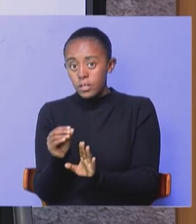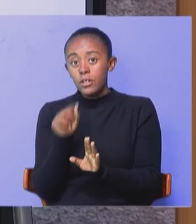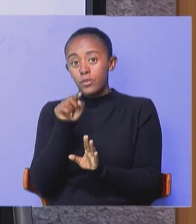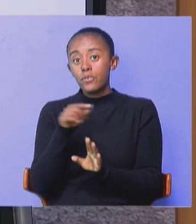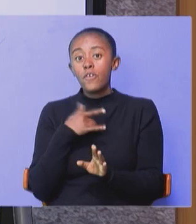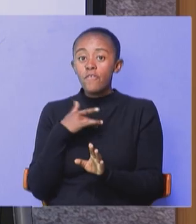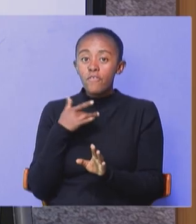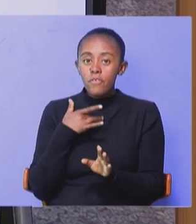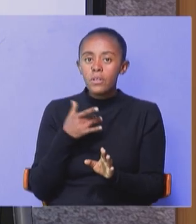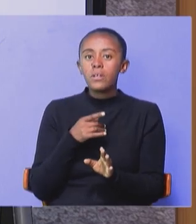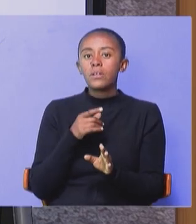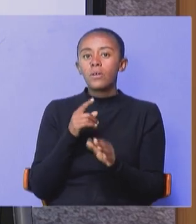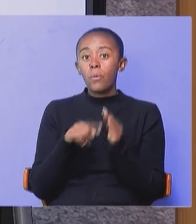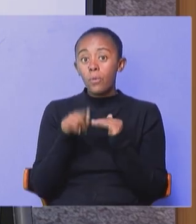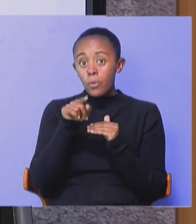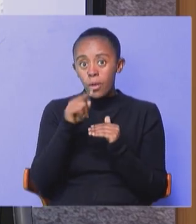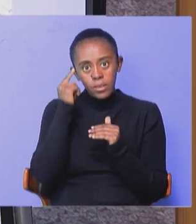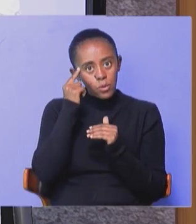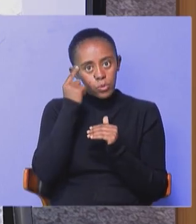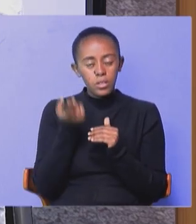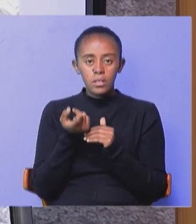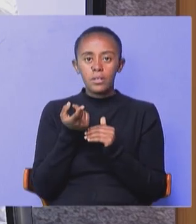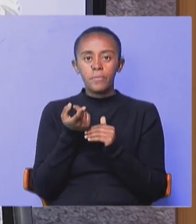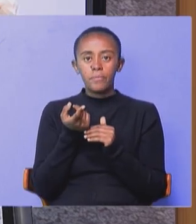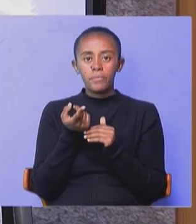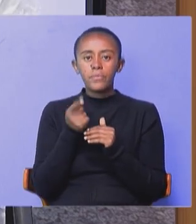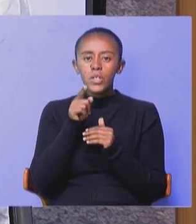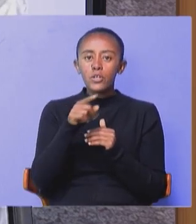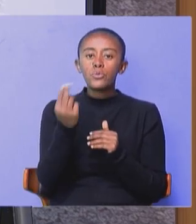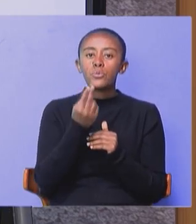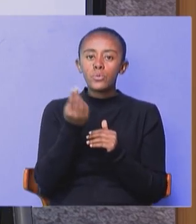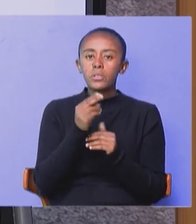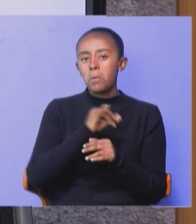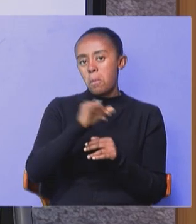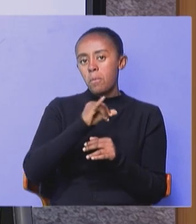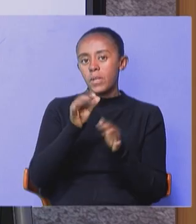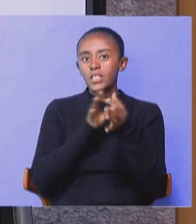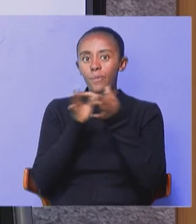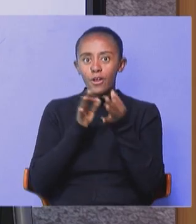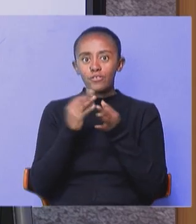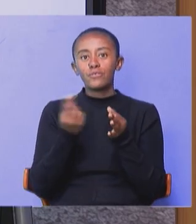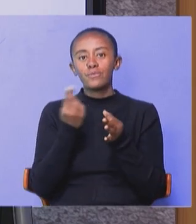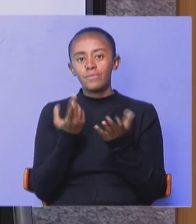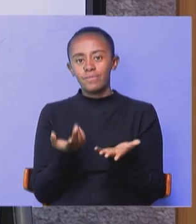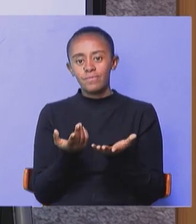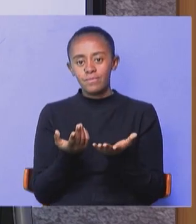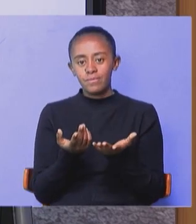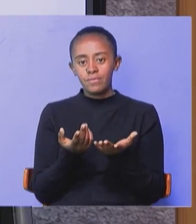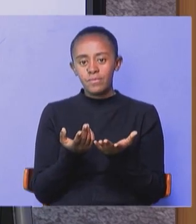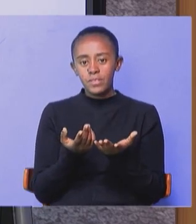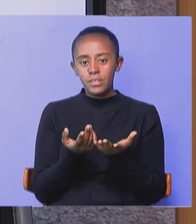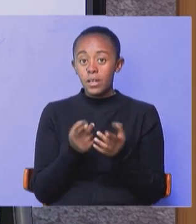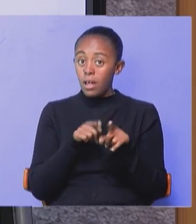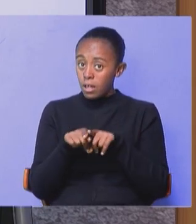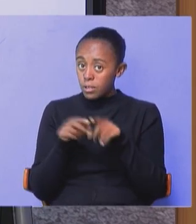feel that is what you think as well. So you use the common expression of what?